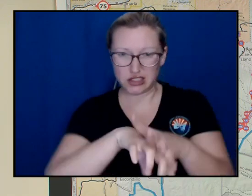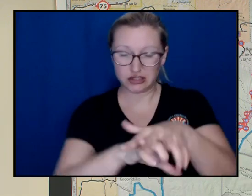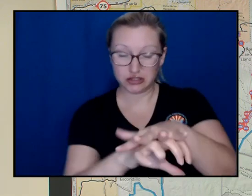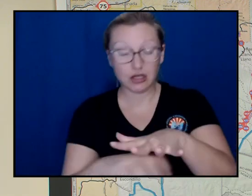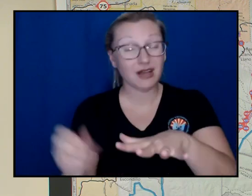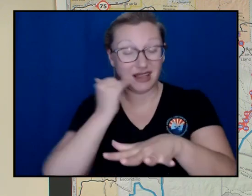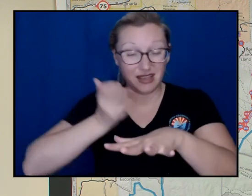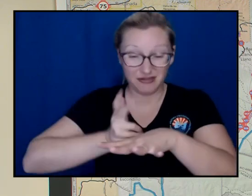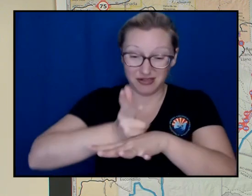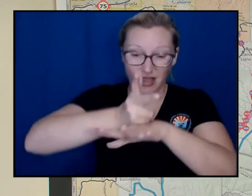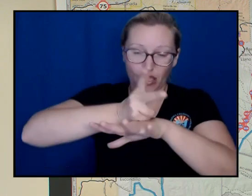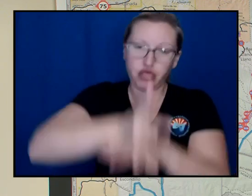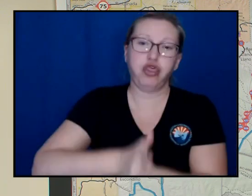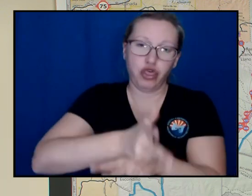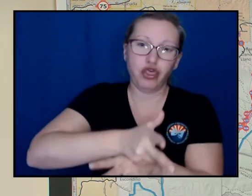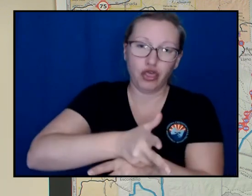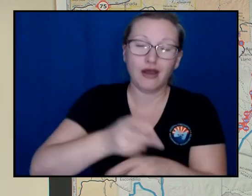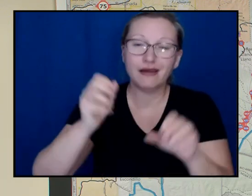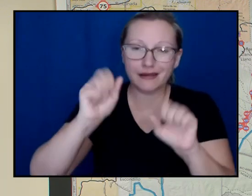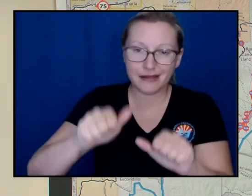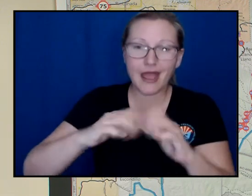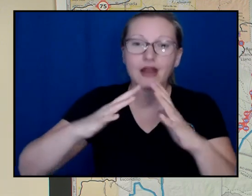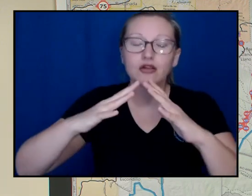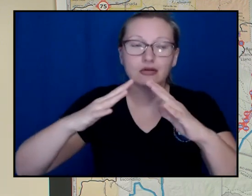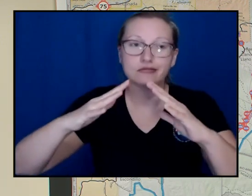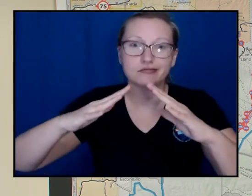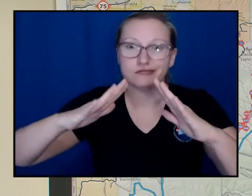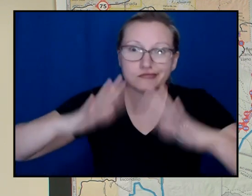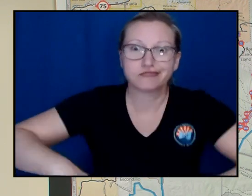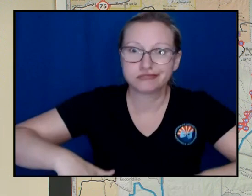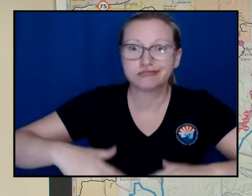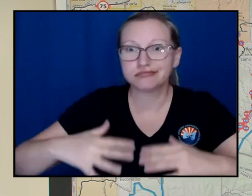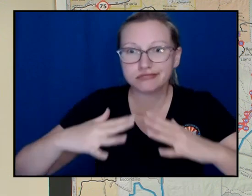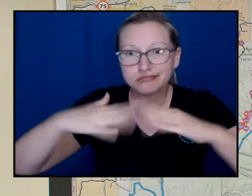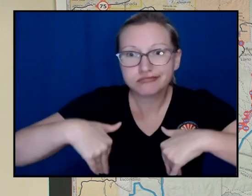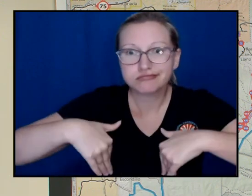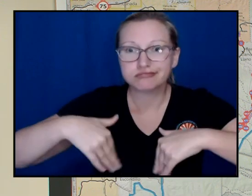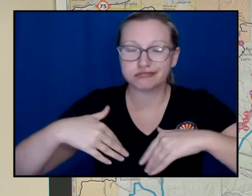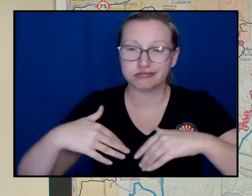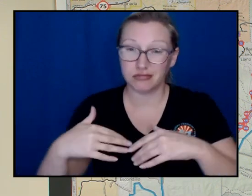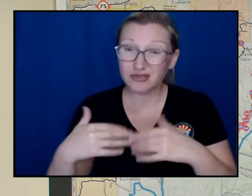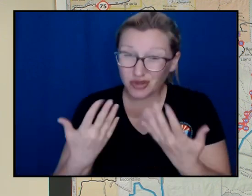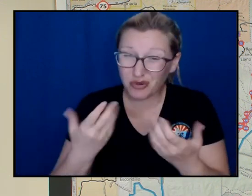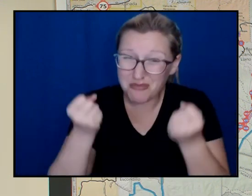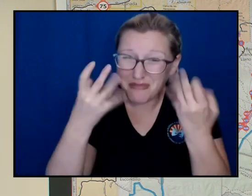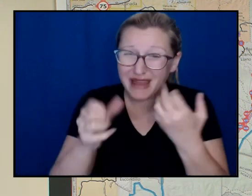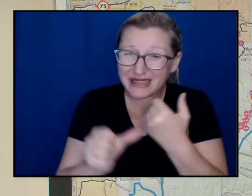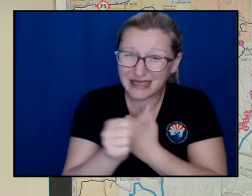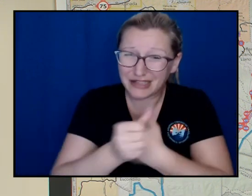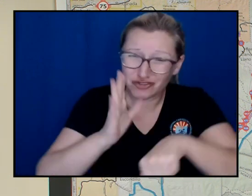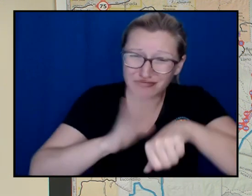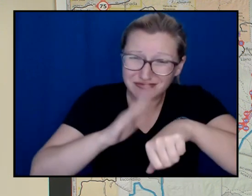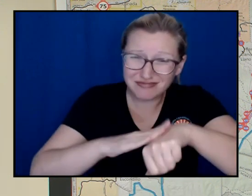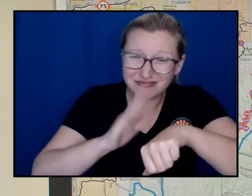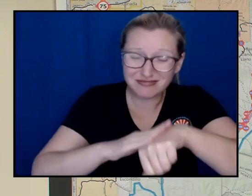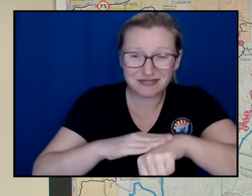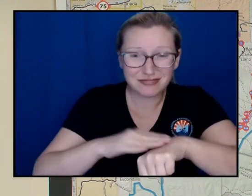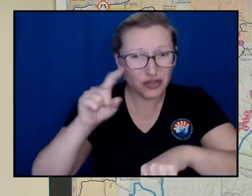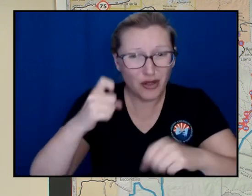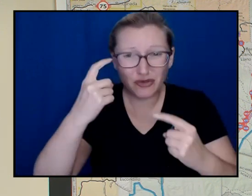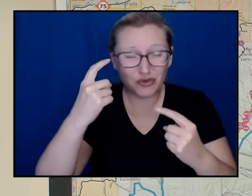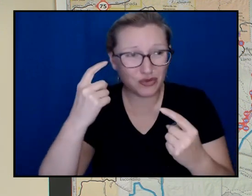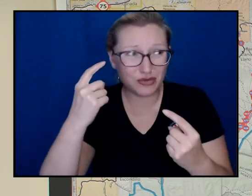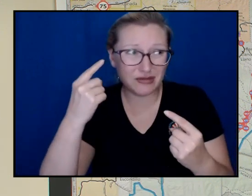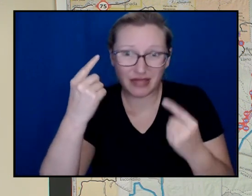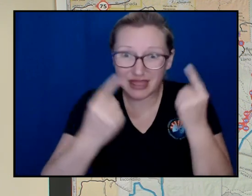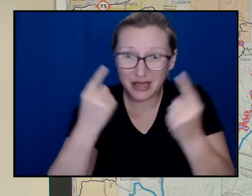to collapse. So there are a lot of different factors about flash flooding in burn scars that you have to consider differently than you